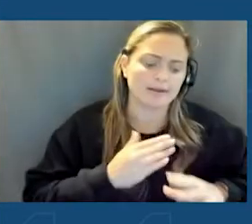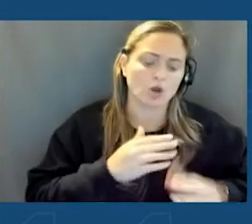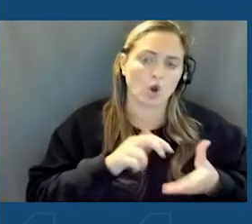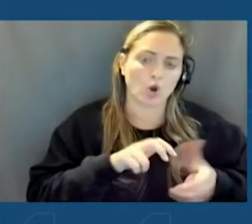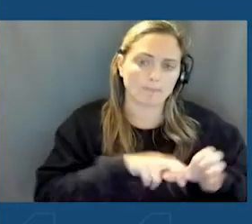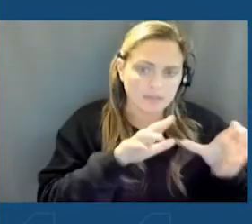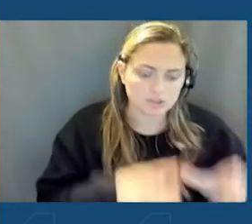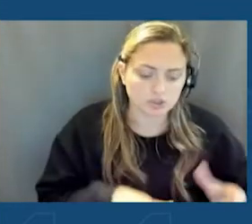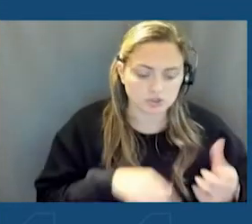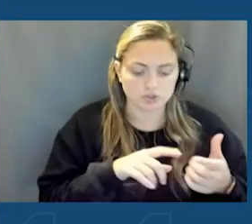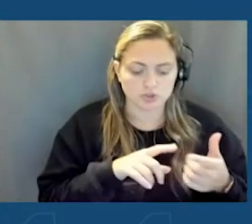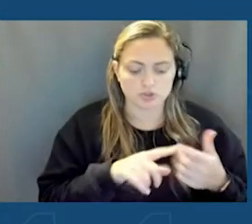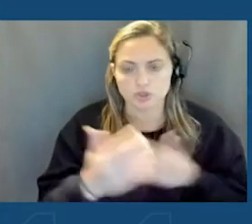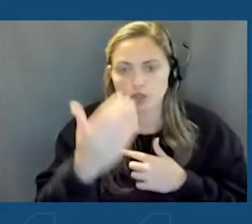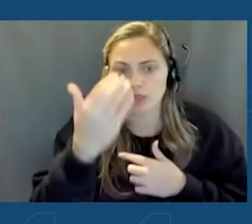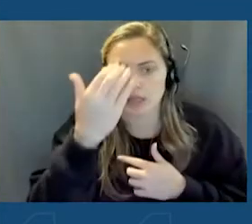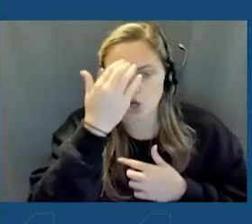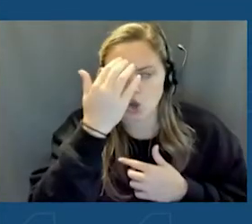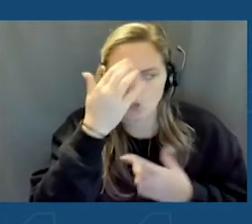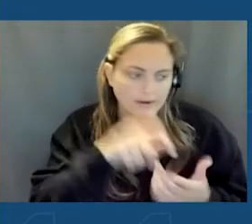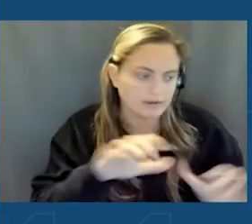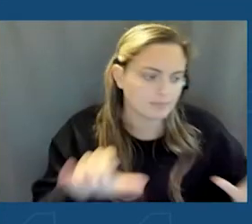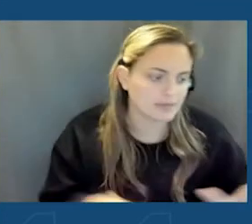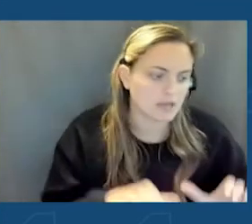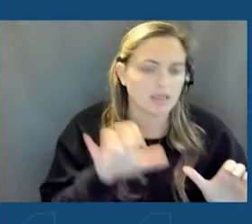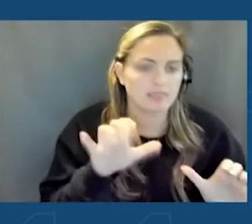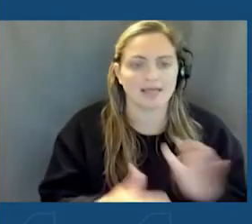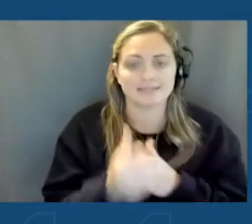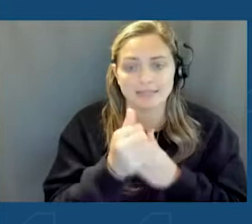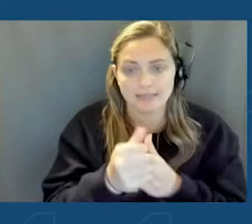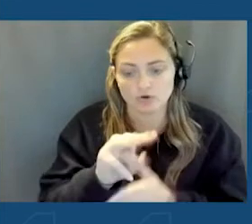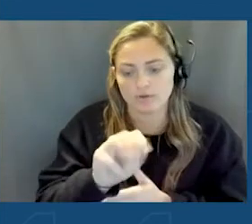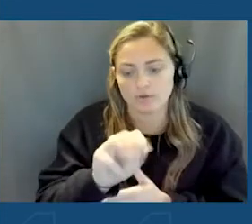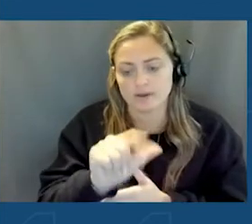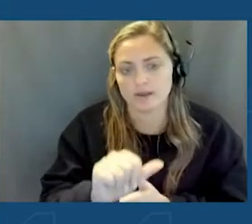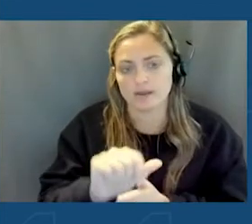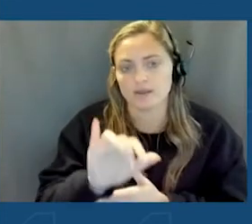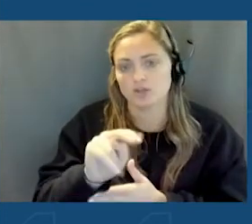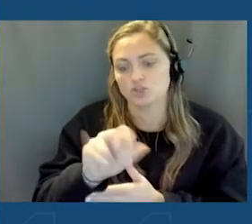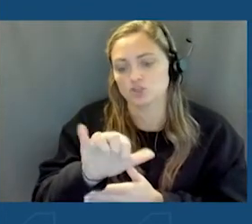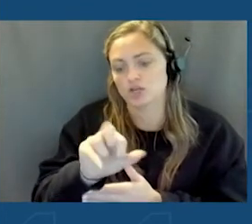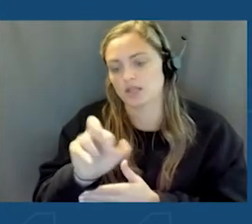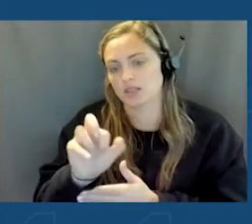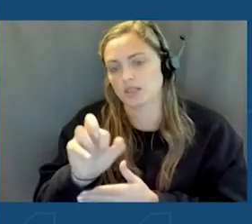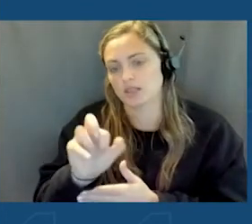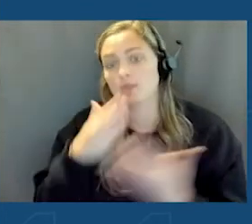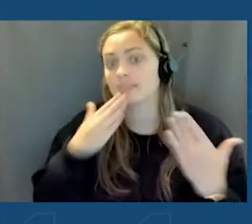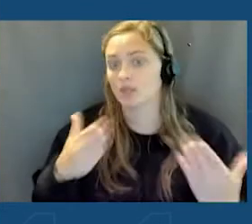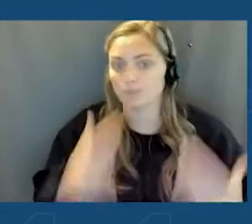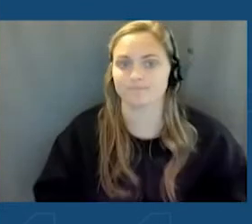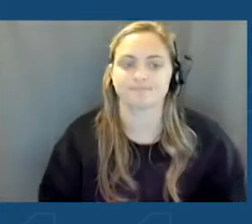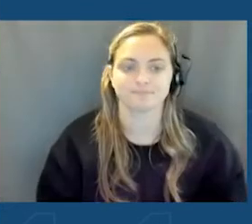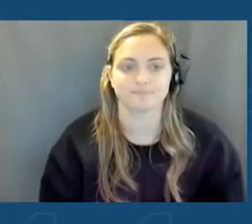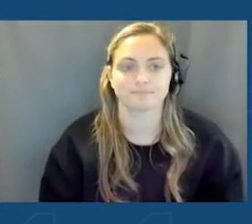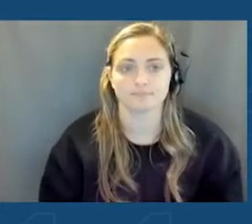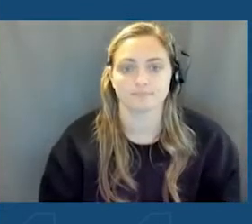workers, who knows what needs to be done. That is the leader of the MTA, Janno Lieber. Thank you, Janno.